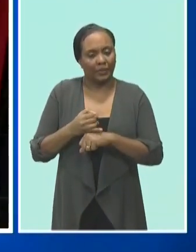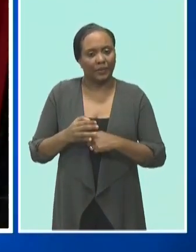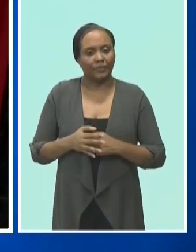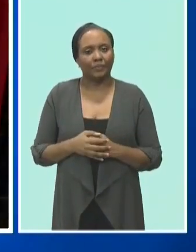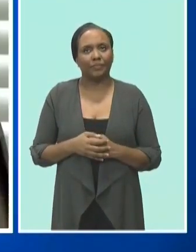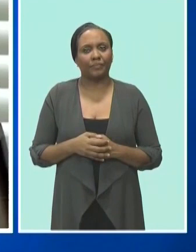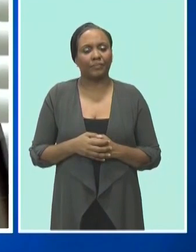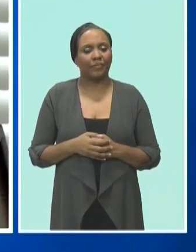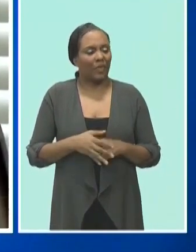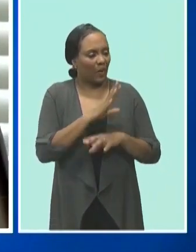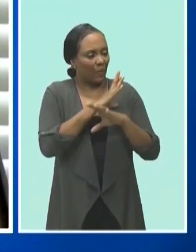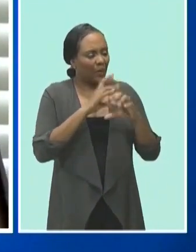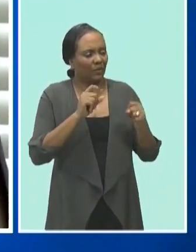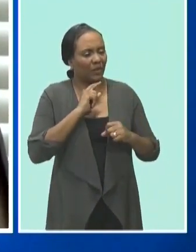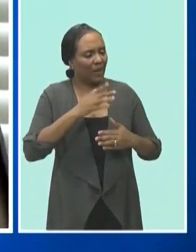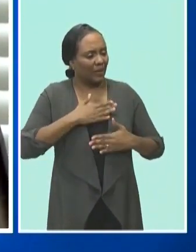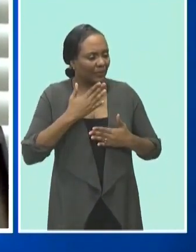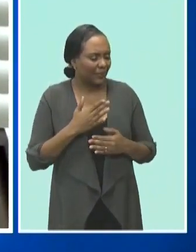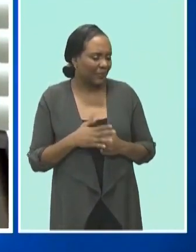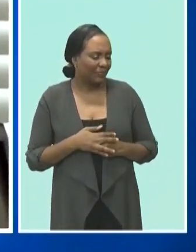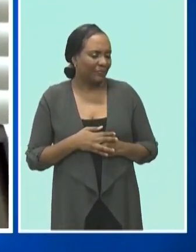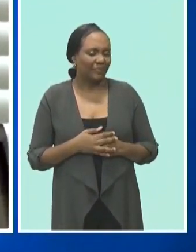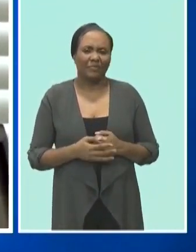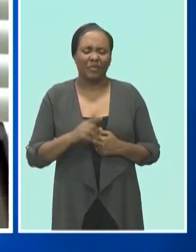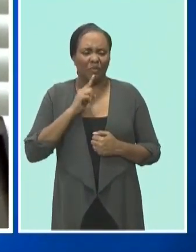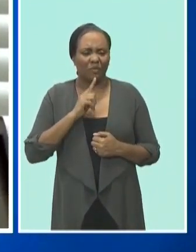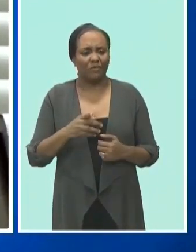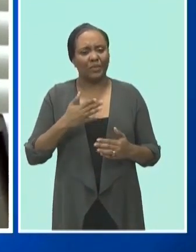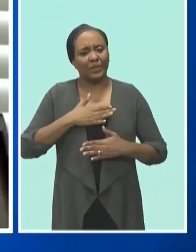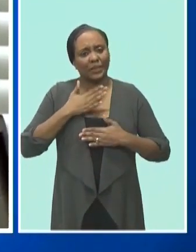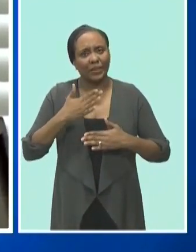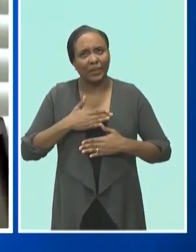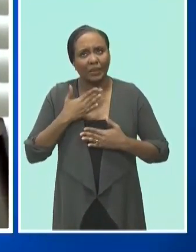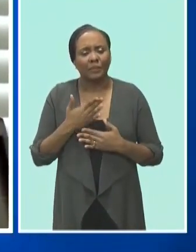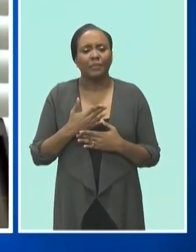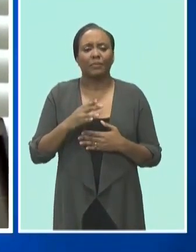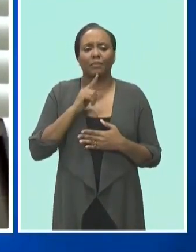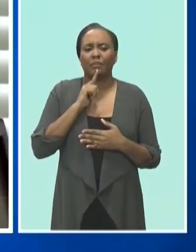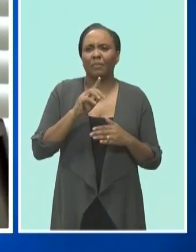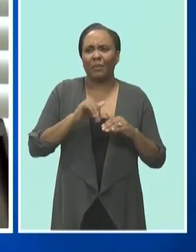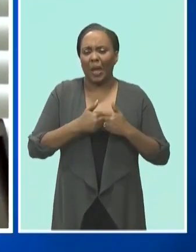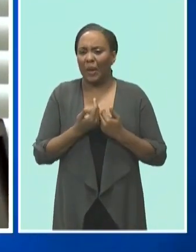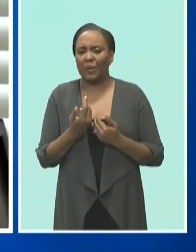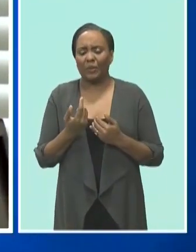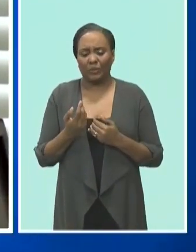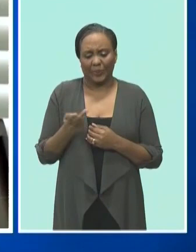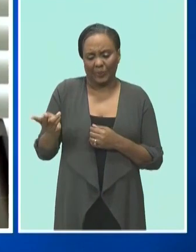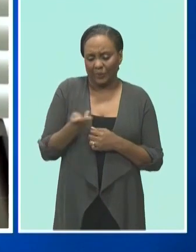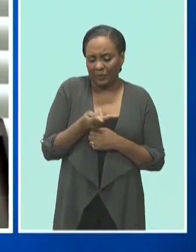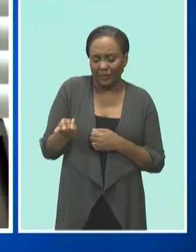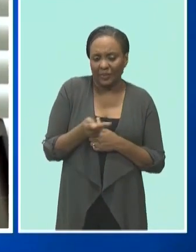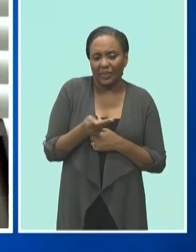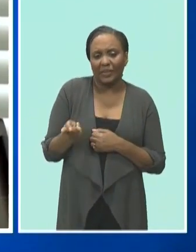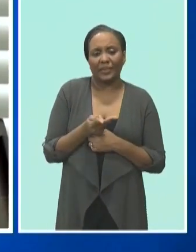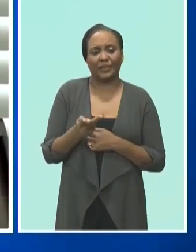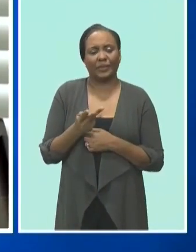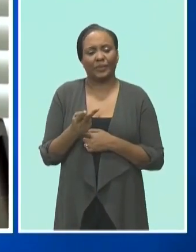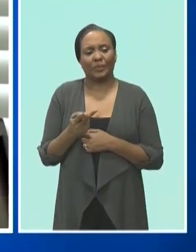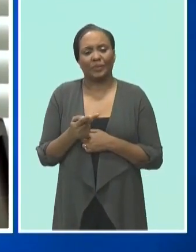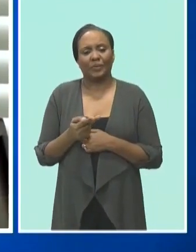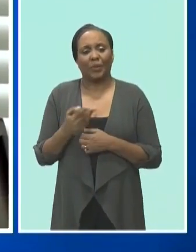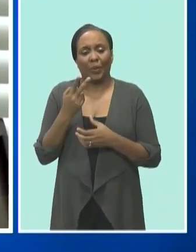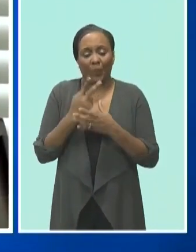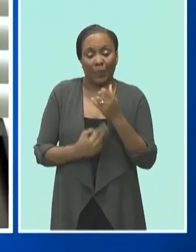the conferral. I'm very grateful, and I'm very, very concerned about how the two of us in our two countries